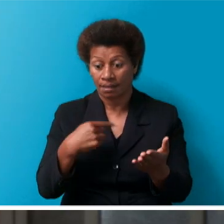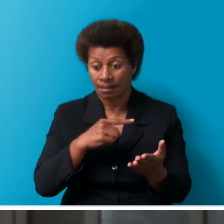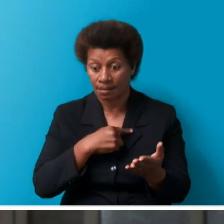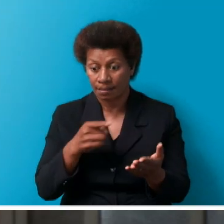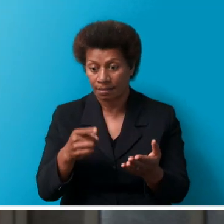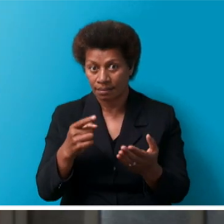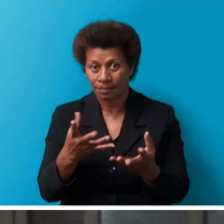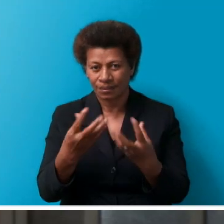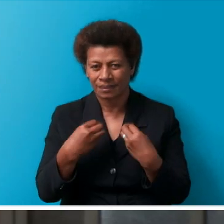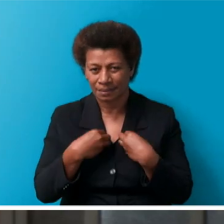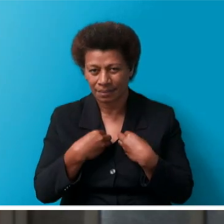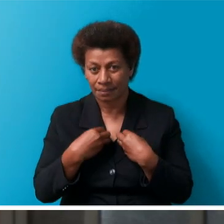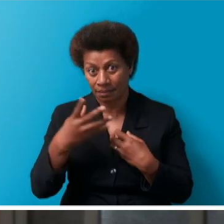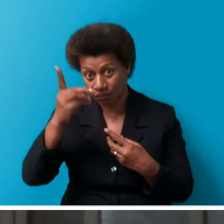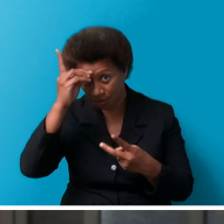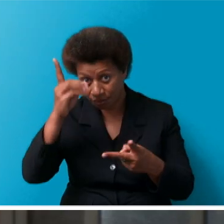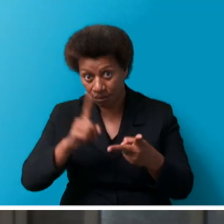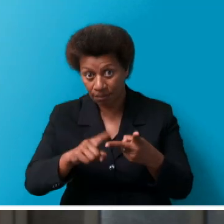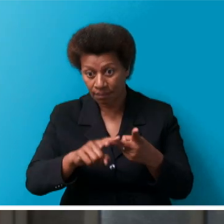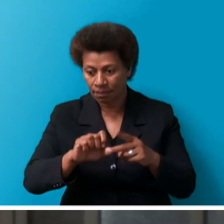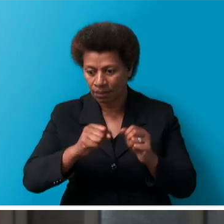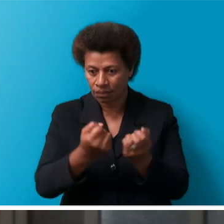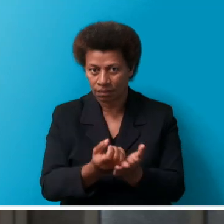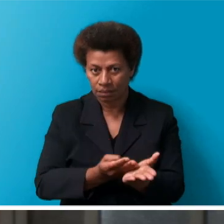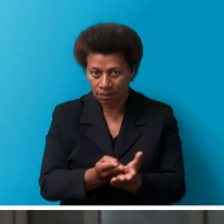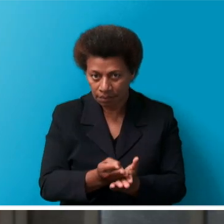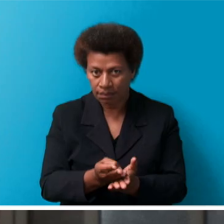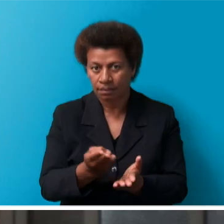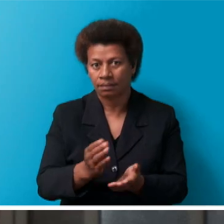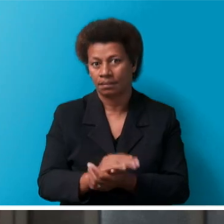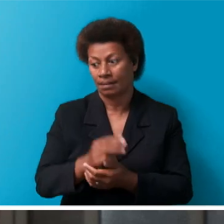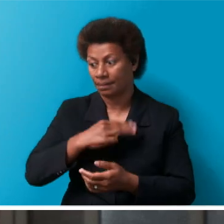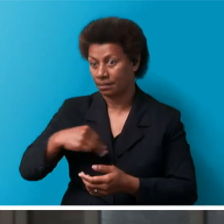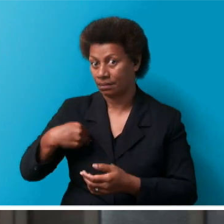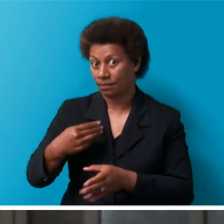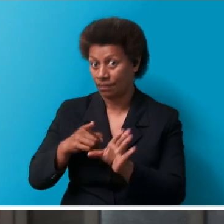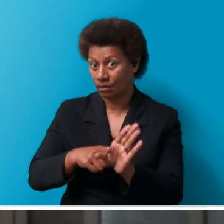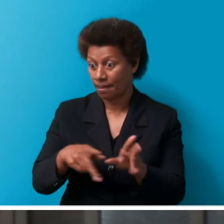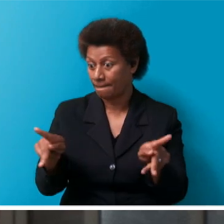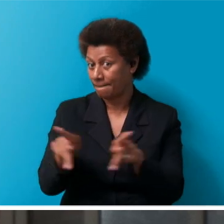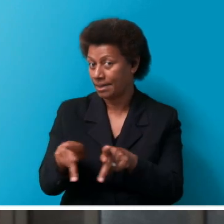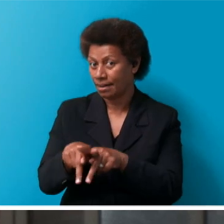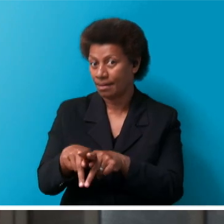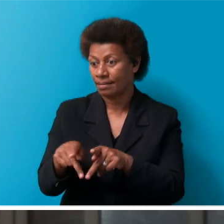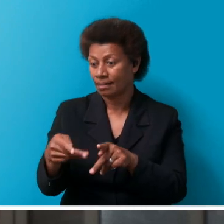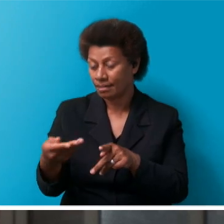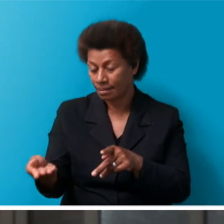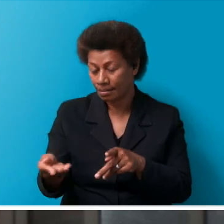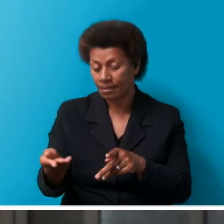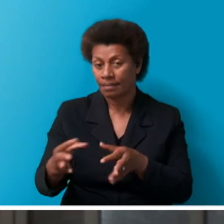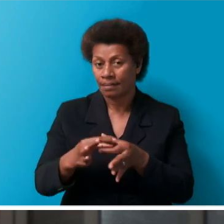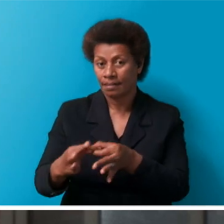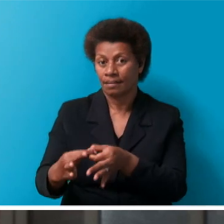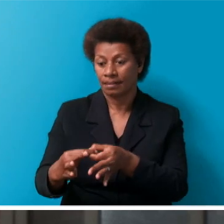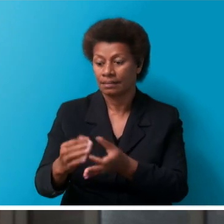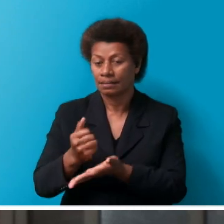education, shelter, and social services. Ministry of Youth, we are working in partnership with Ministry of Youth to try and